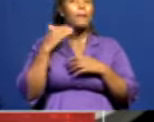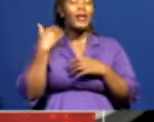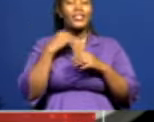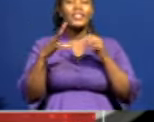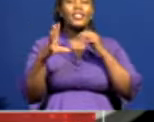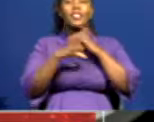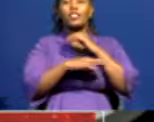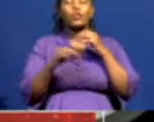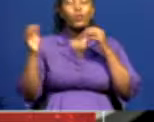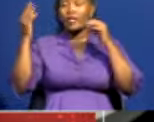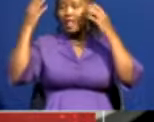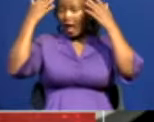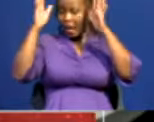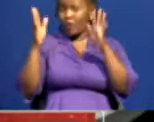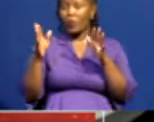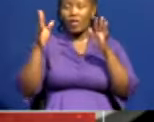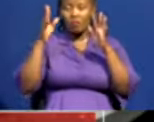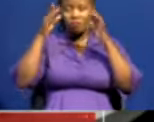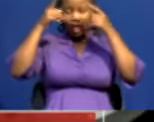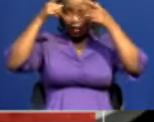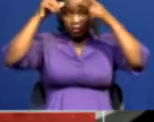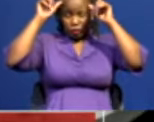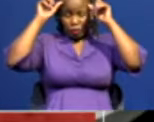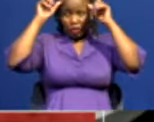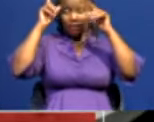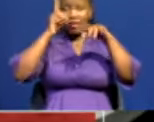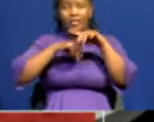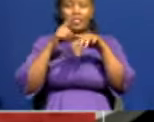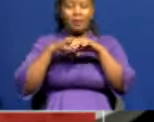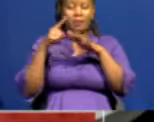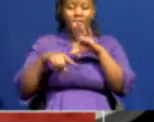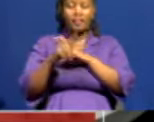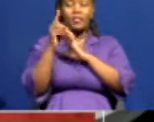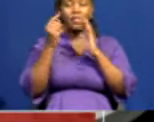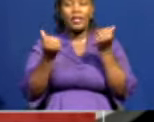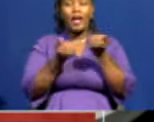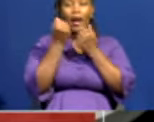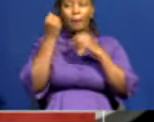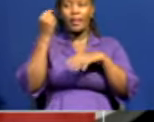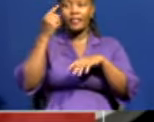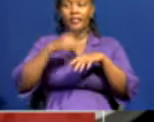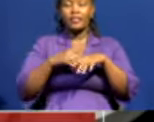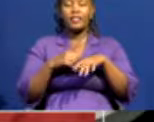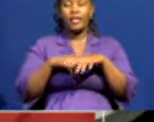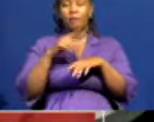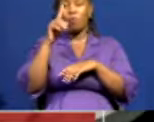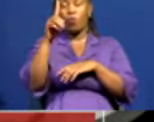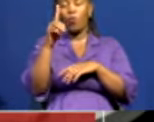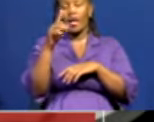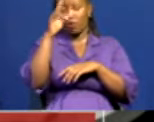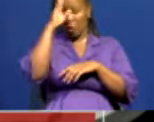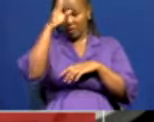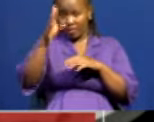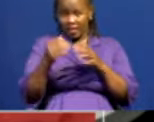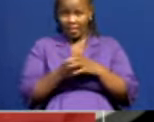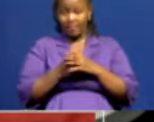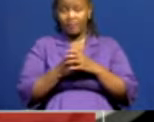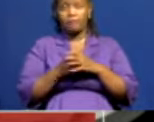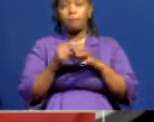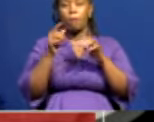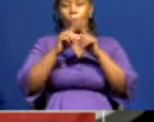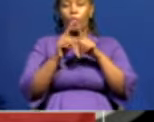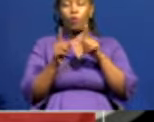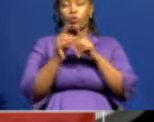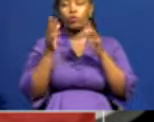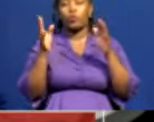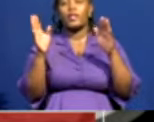an unknown number of livestock in the daring raid that happened at 1 p.m. Sunday. This even as Deputy